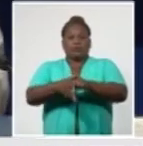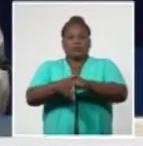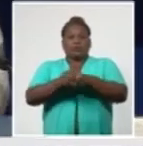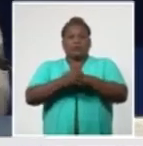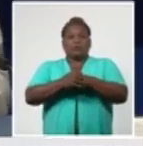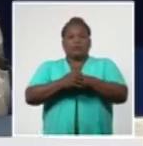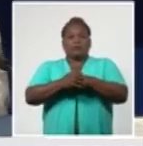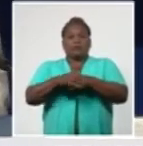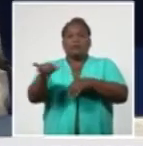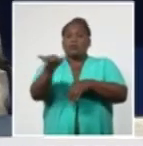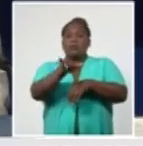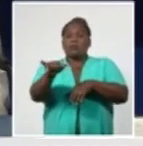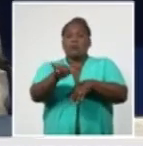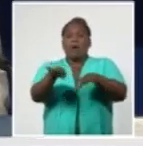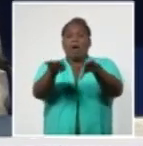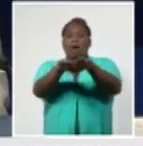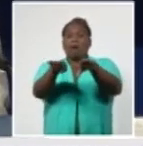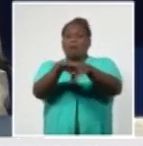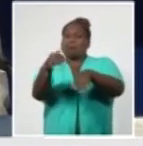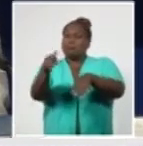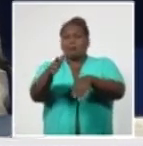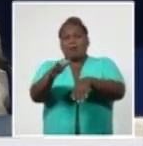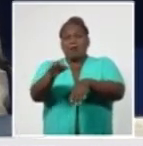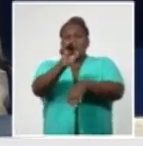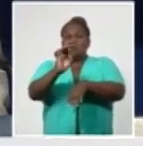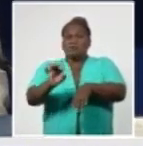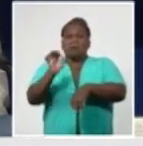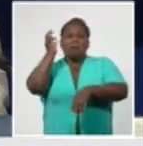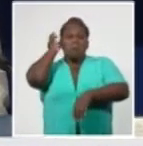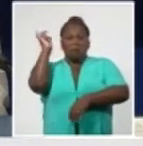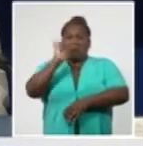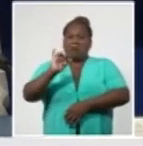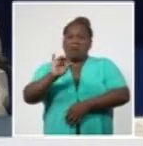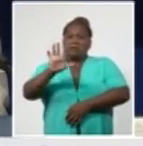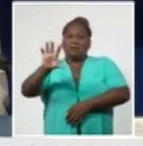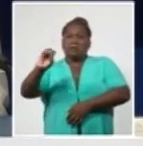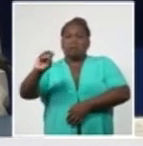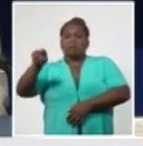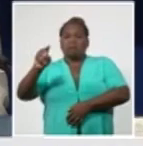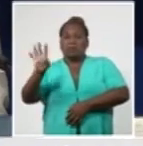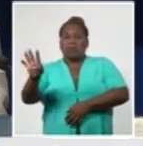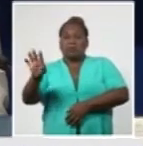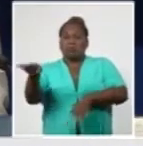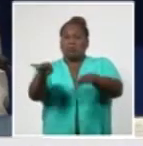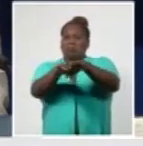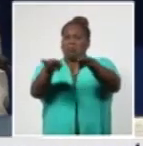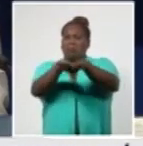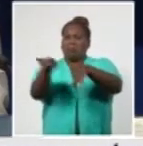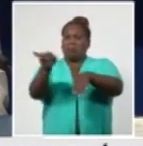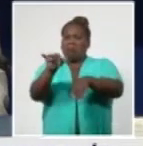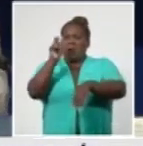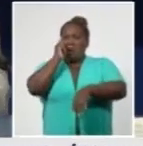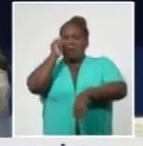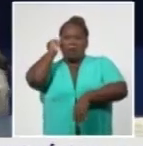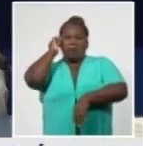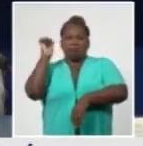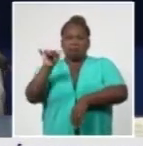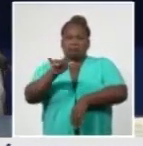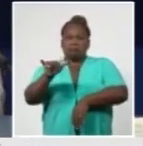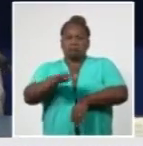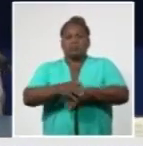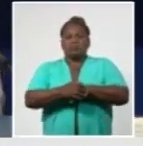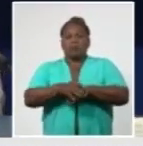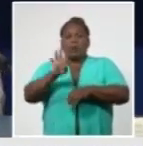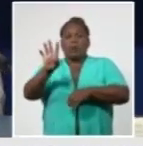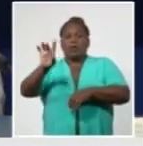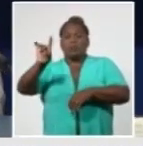1,169 male patients have tested positive for the disease. Practically, the percentage is similar to that of the female